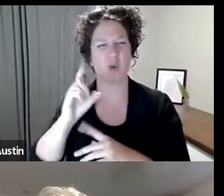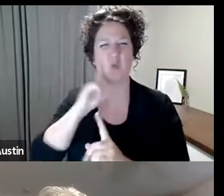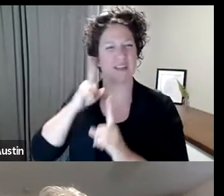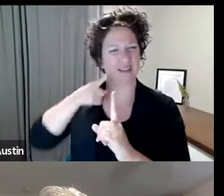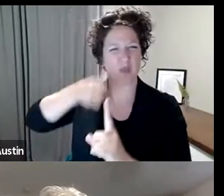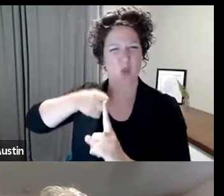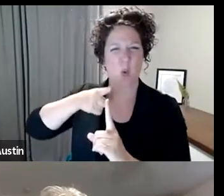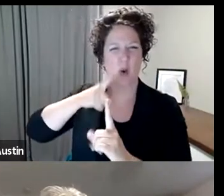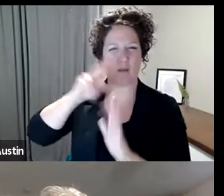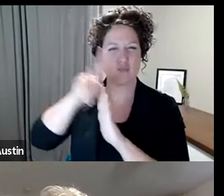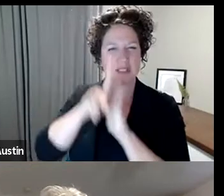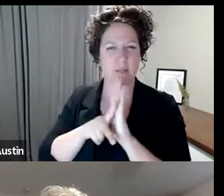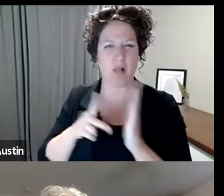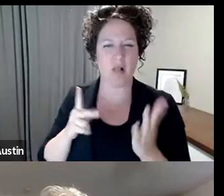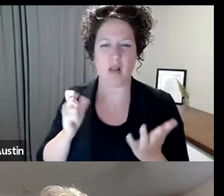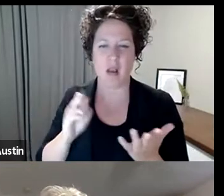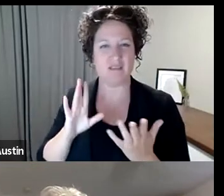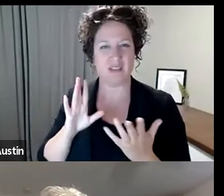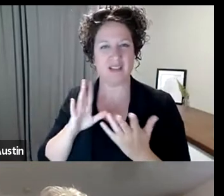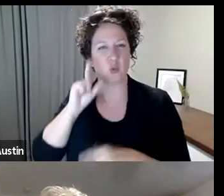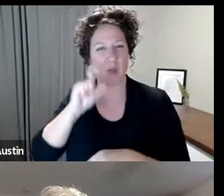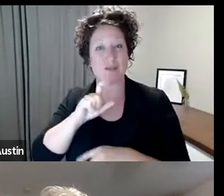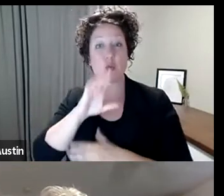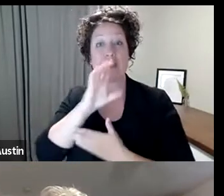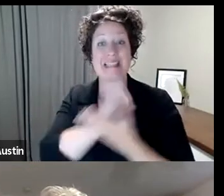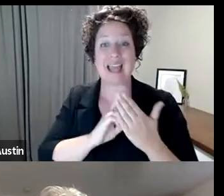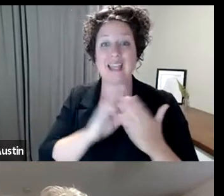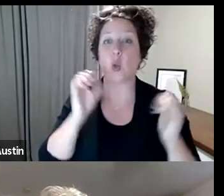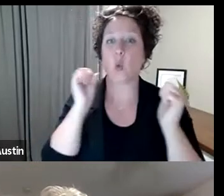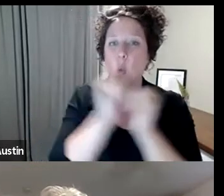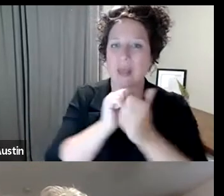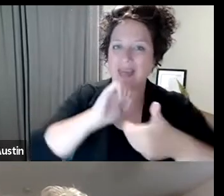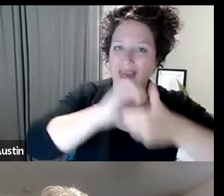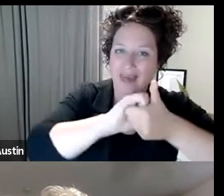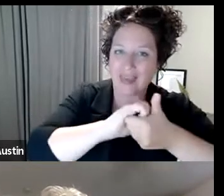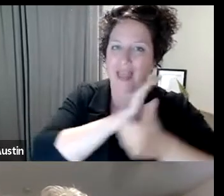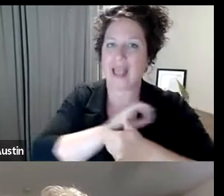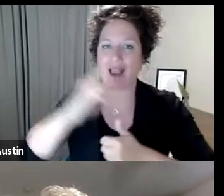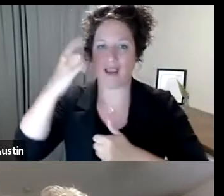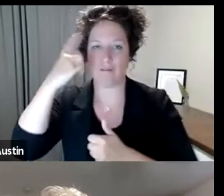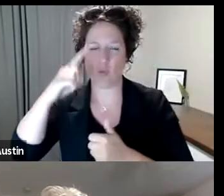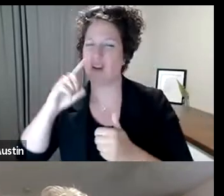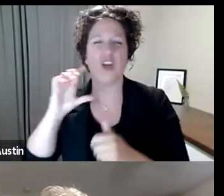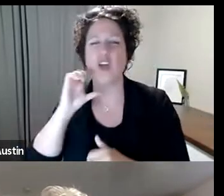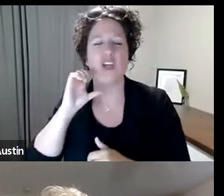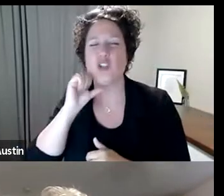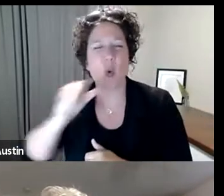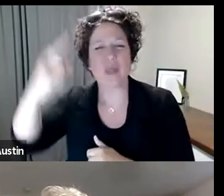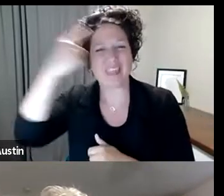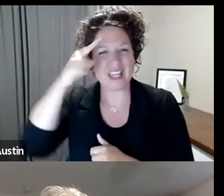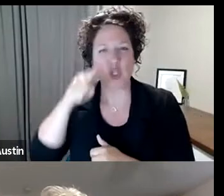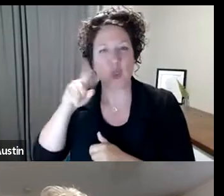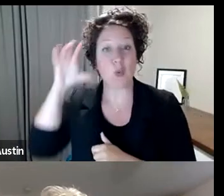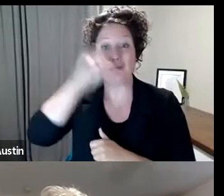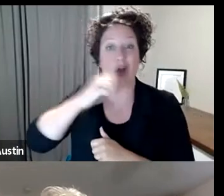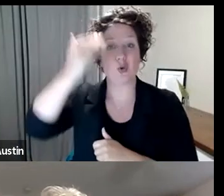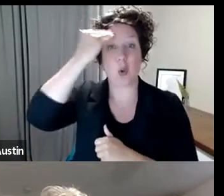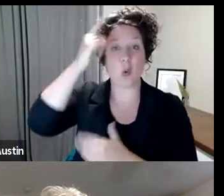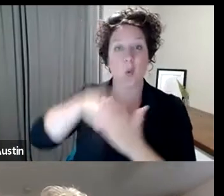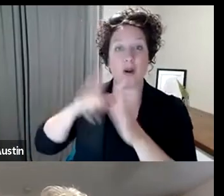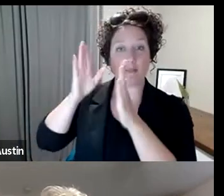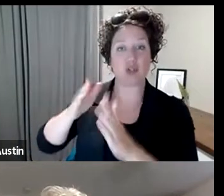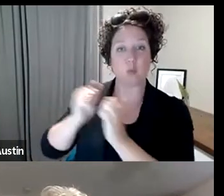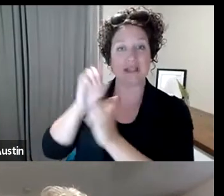principle of you design with and design for. Don't think you know what a person with a disability